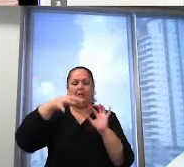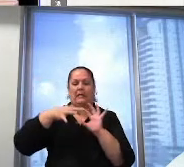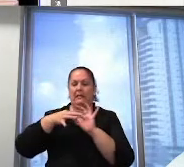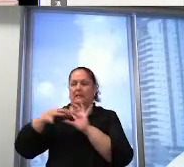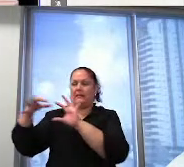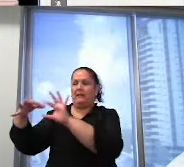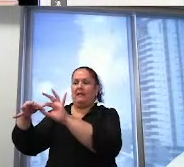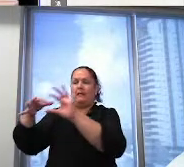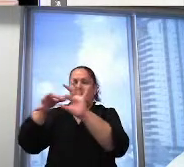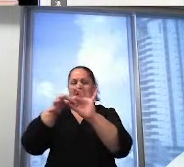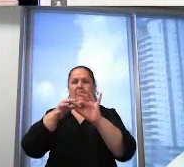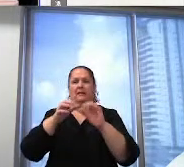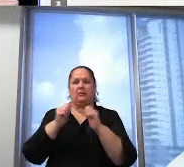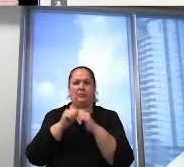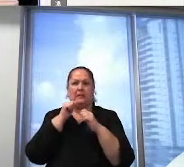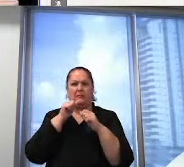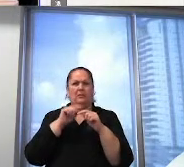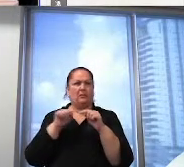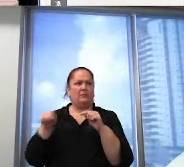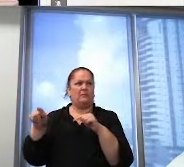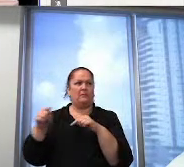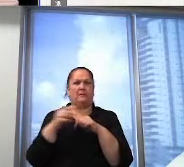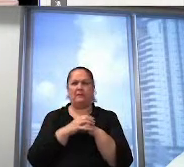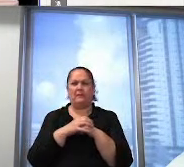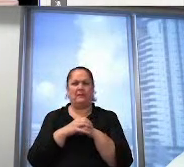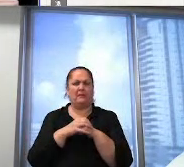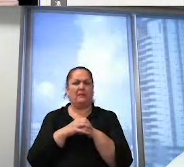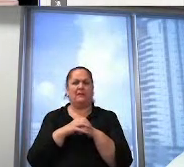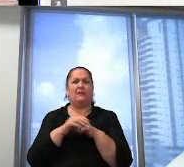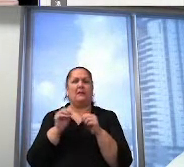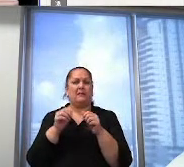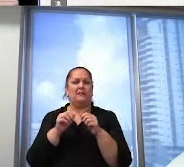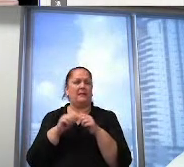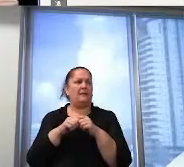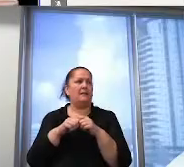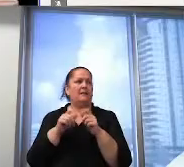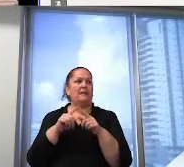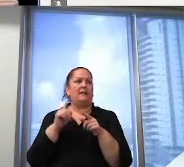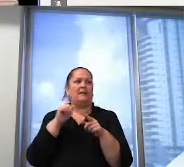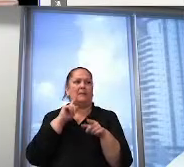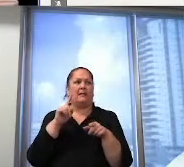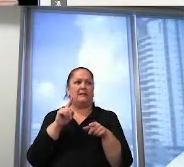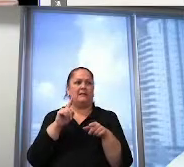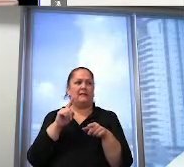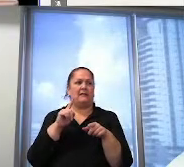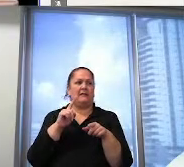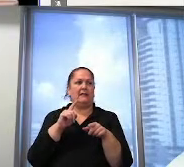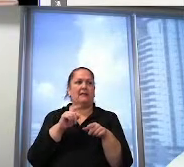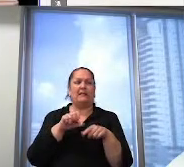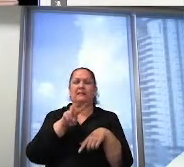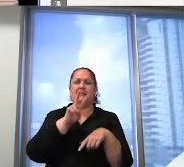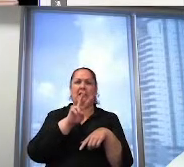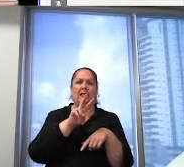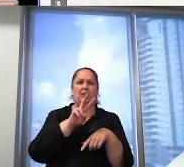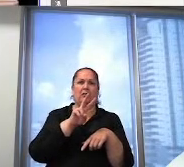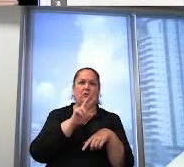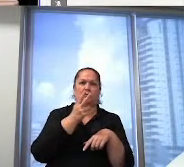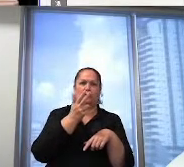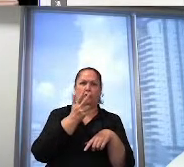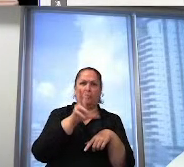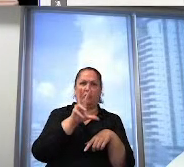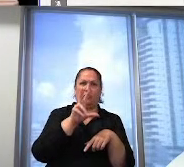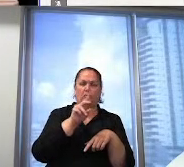able to follow through with the black start process. But is that the 115 kV line? Is that the